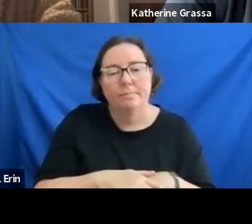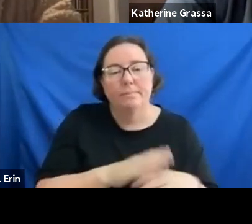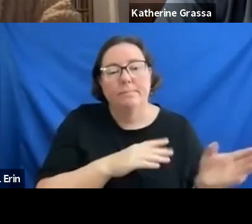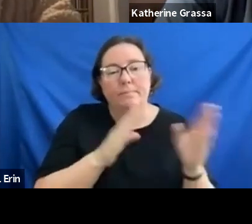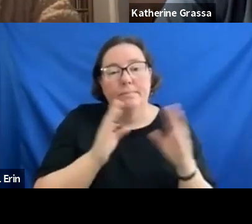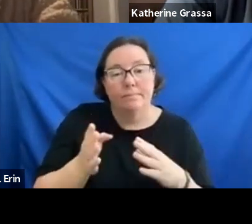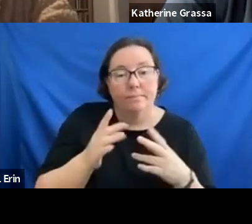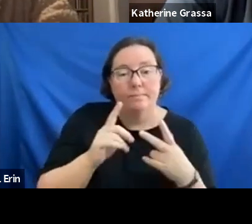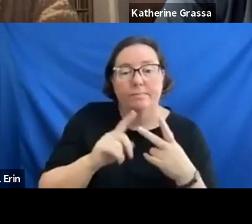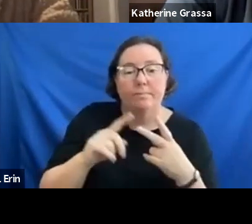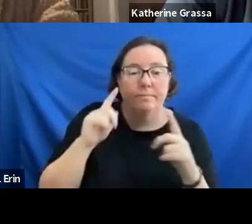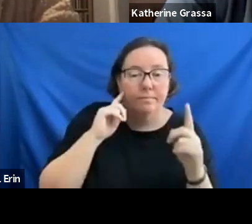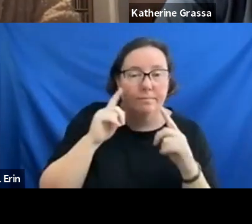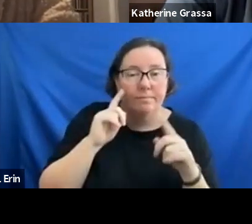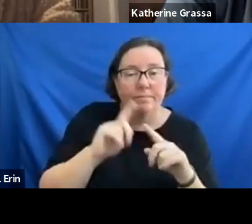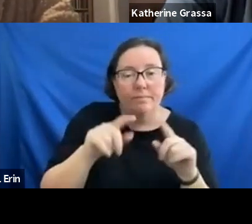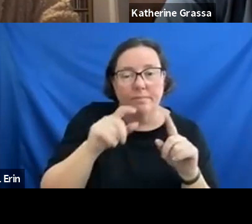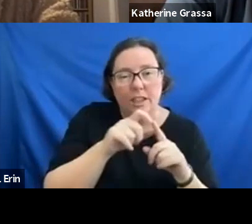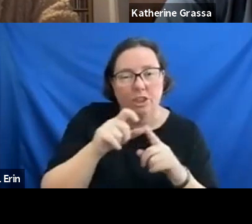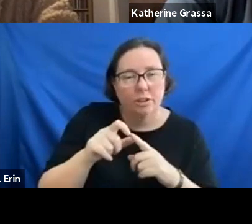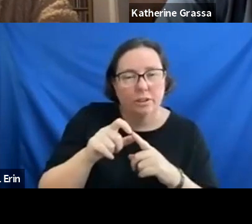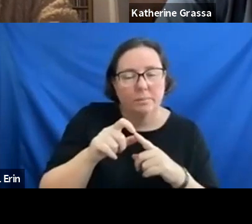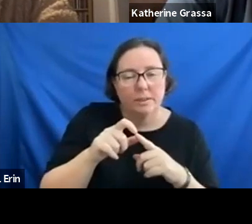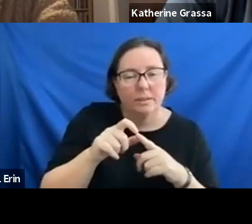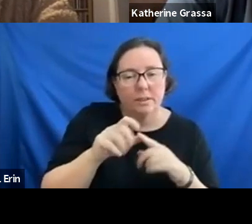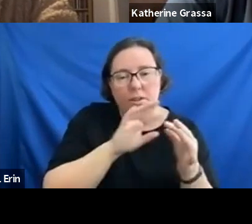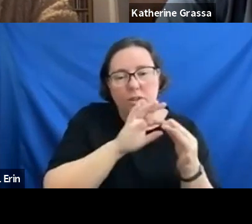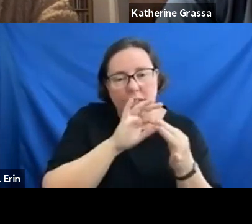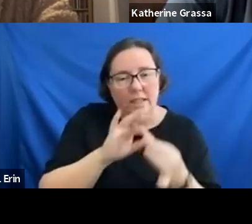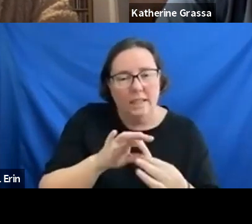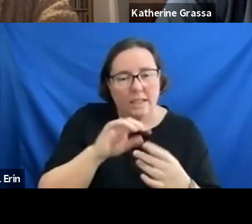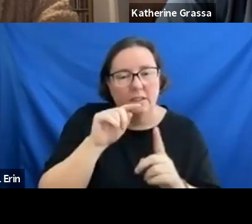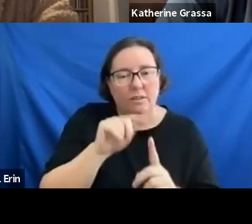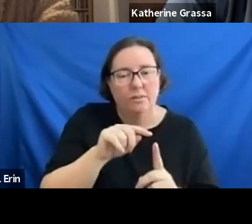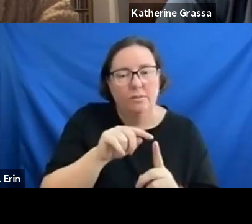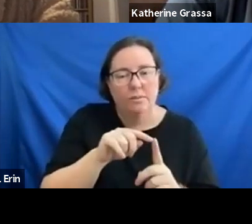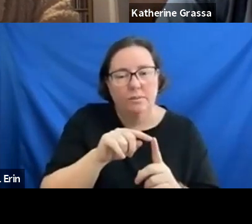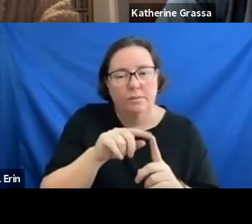Next, I've heard different terms related to